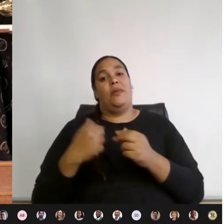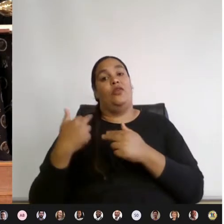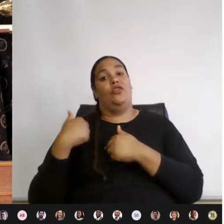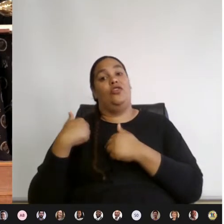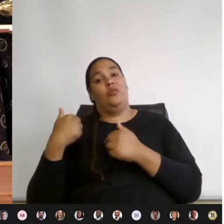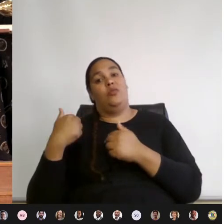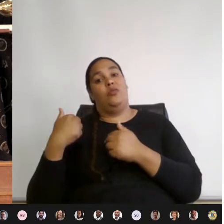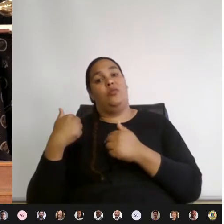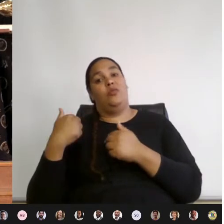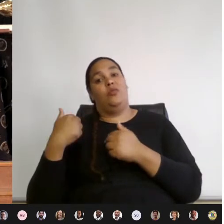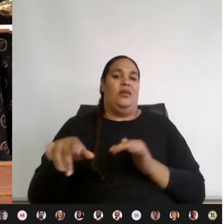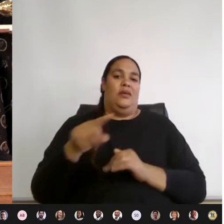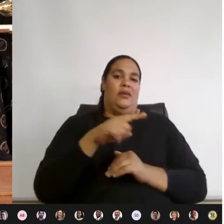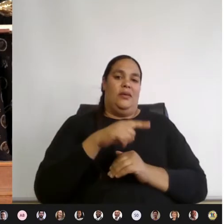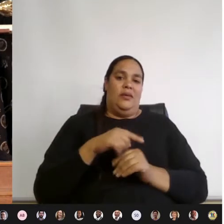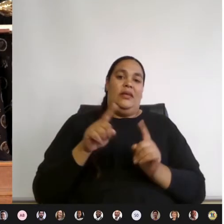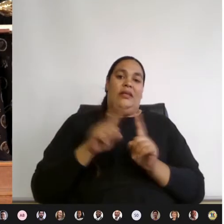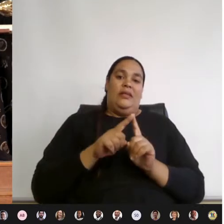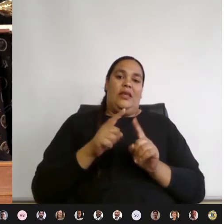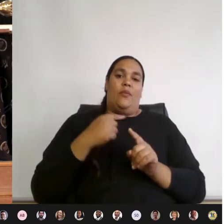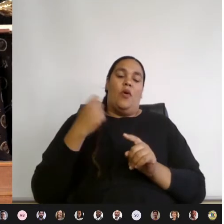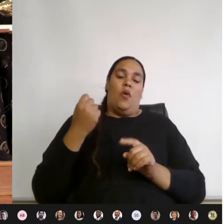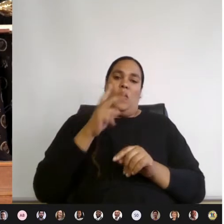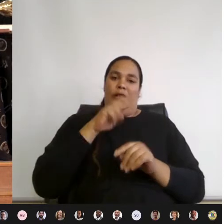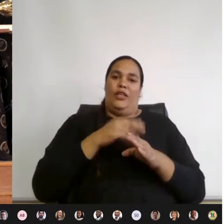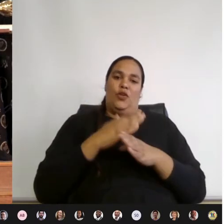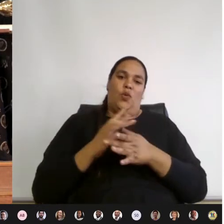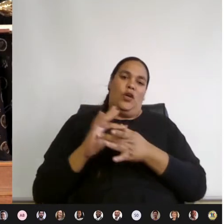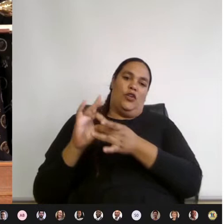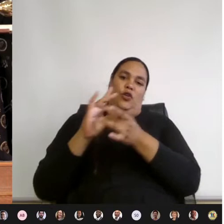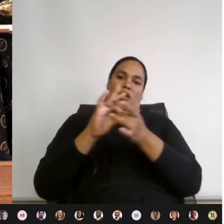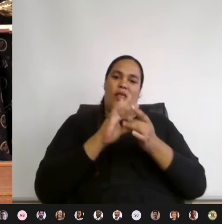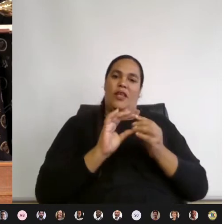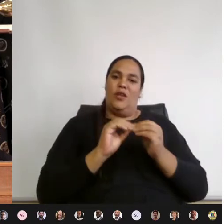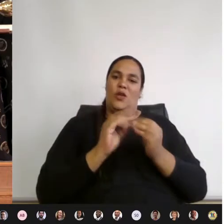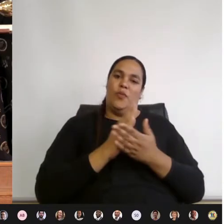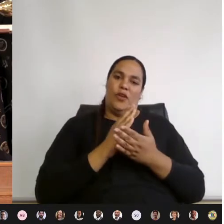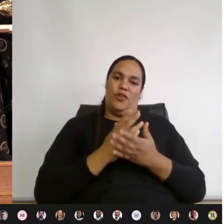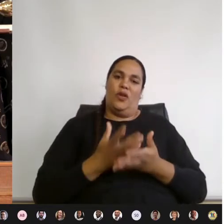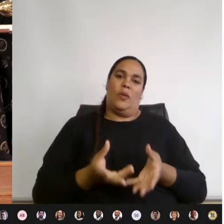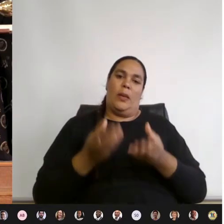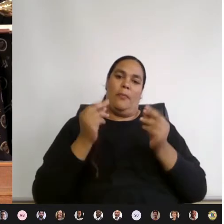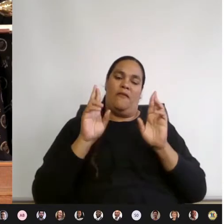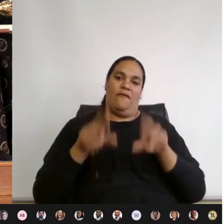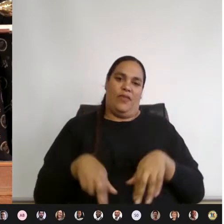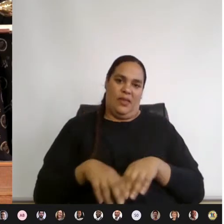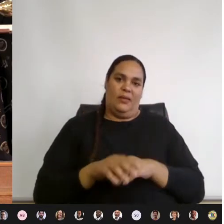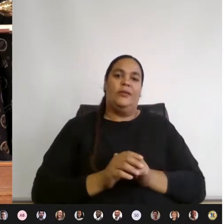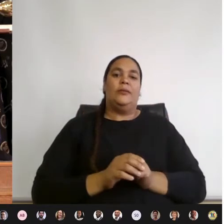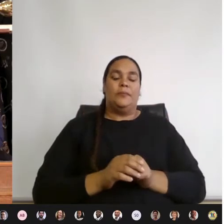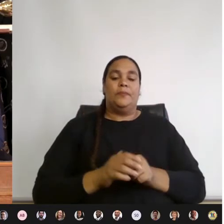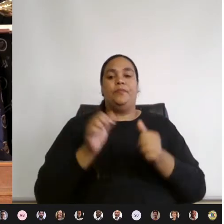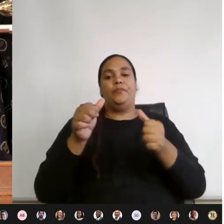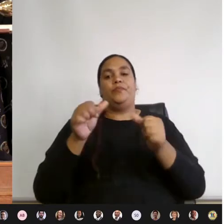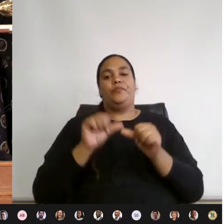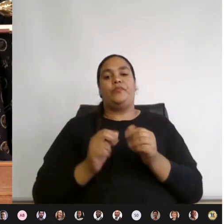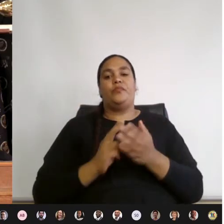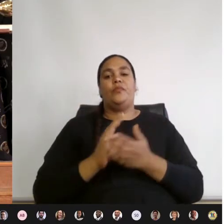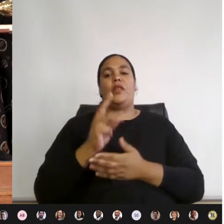of citizens. And of course, we've all got to work together in making sure we get that right. Then with the Honourable